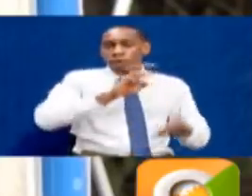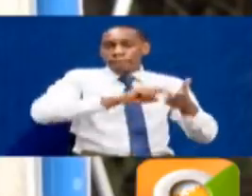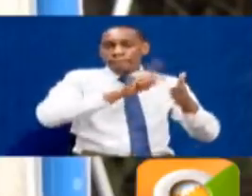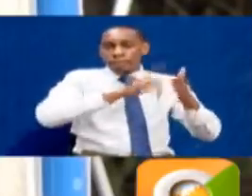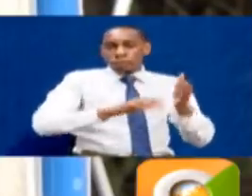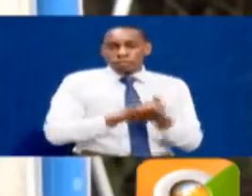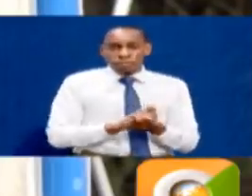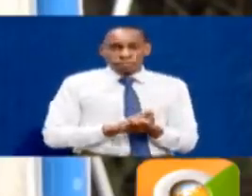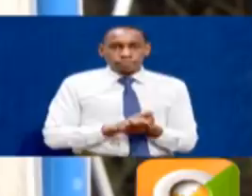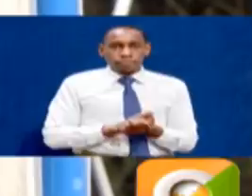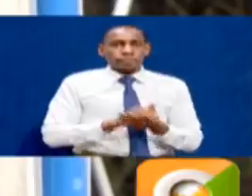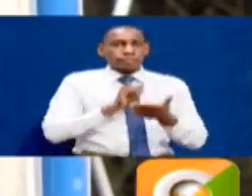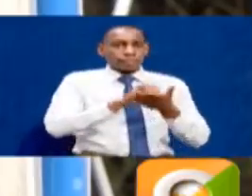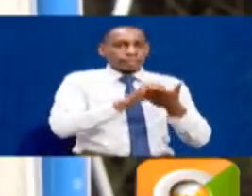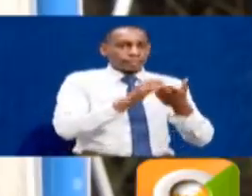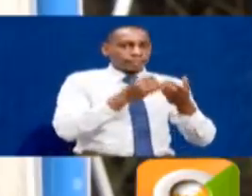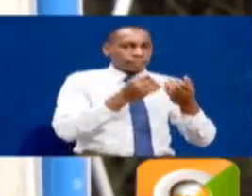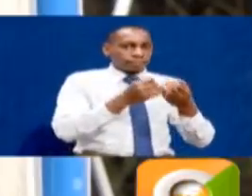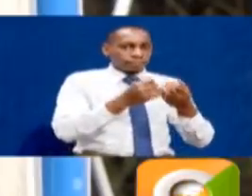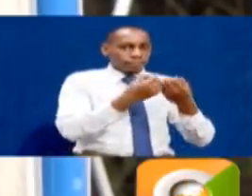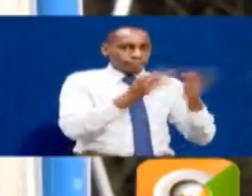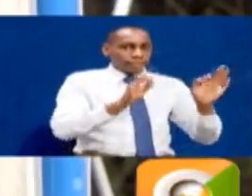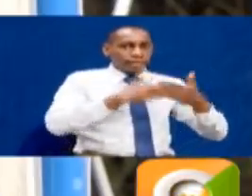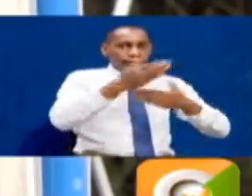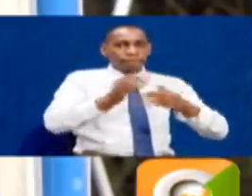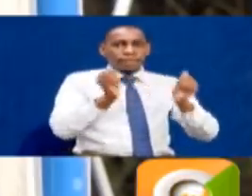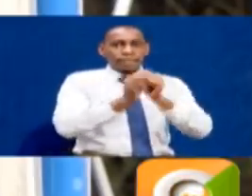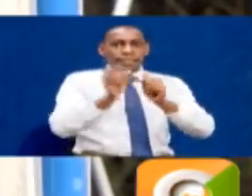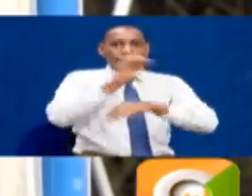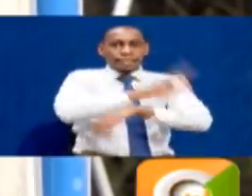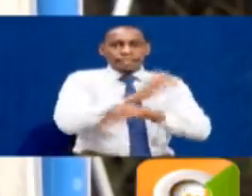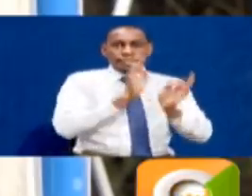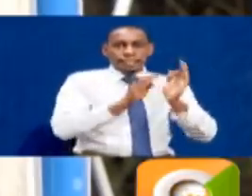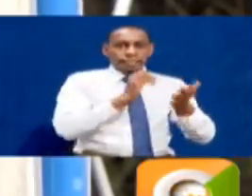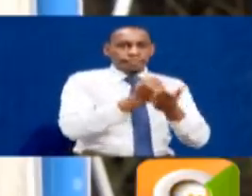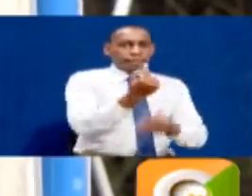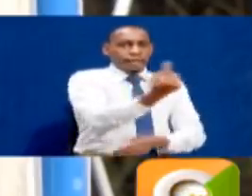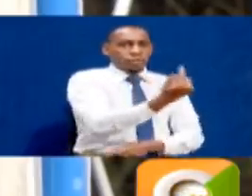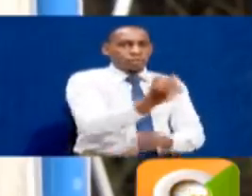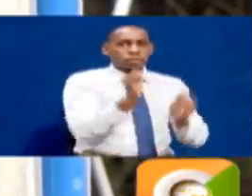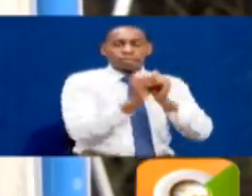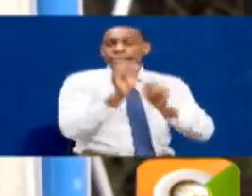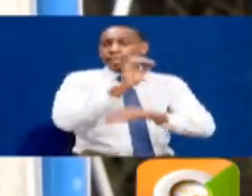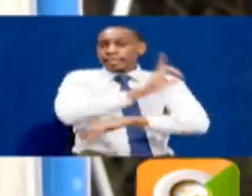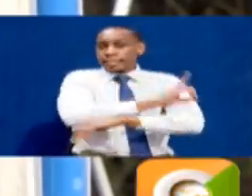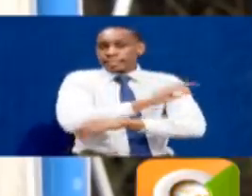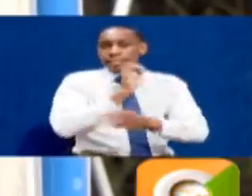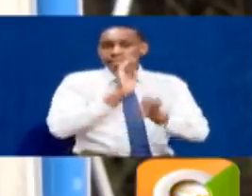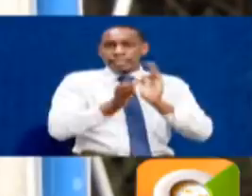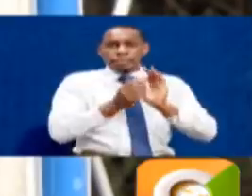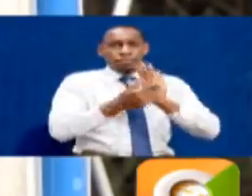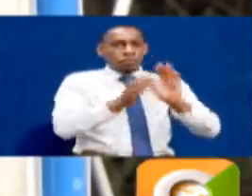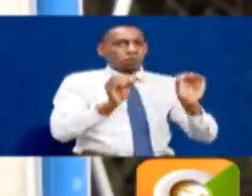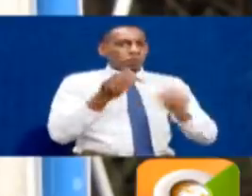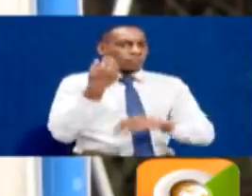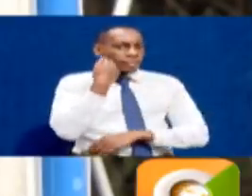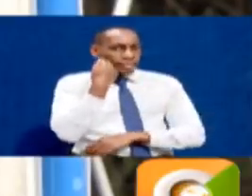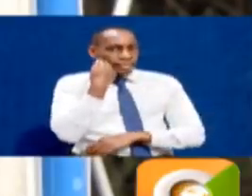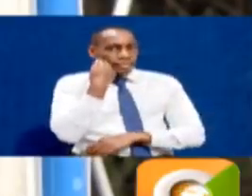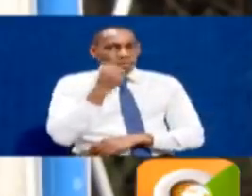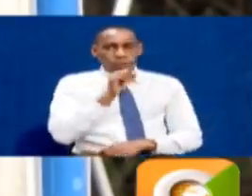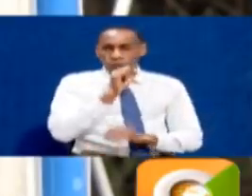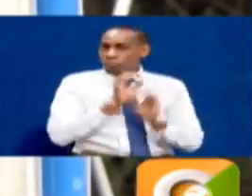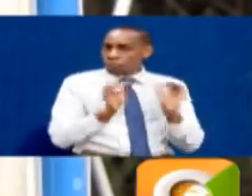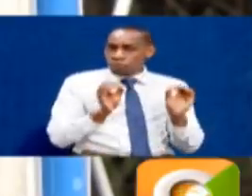therefore, it means you could be released after 10 days. If you have been in isolation for 10 days, you don't exhibit any symptoms like